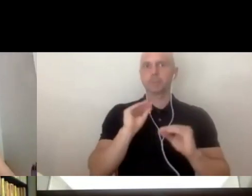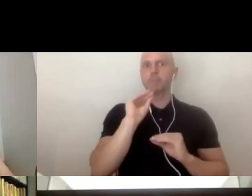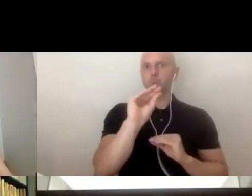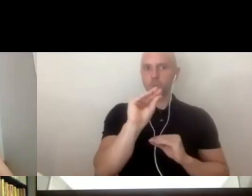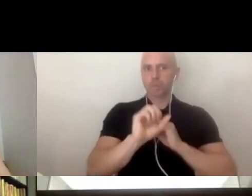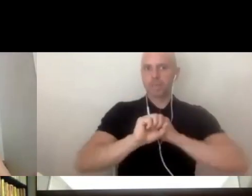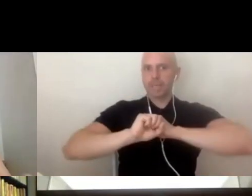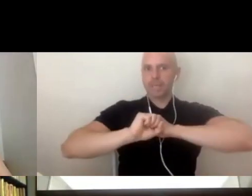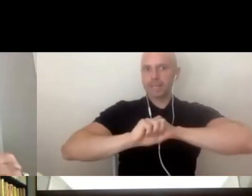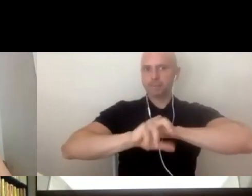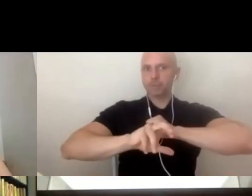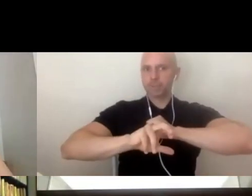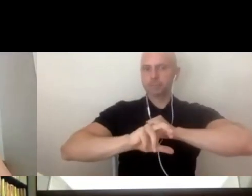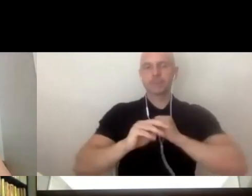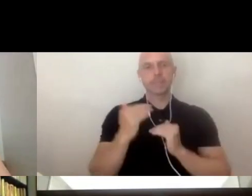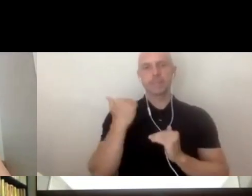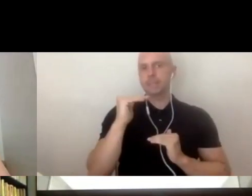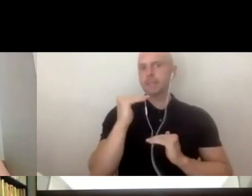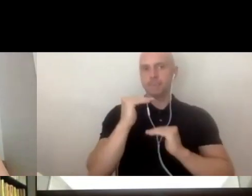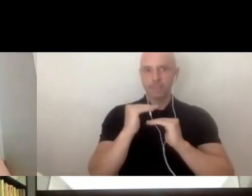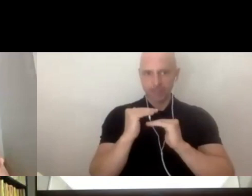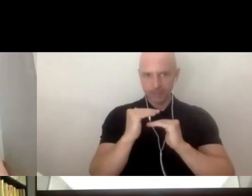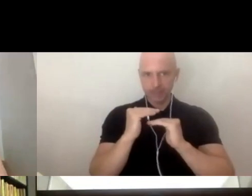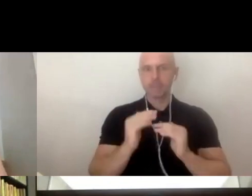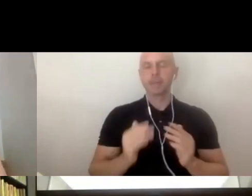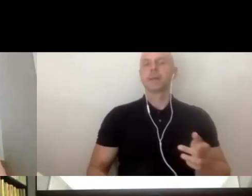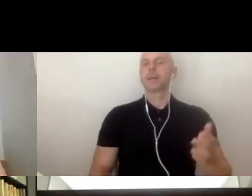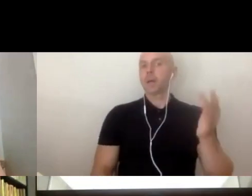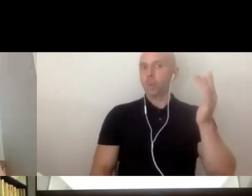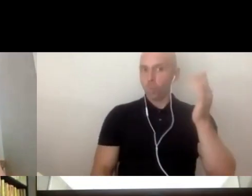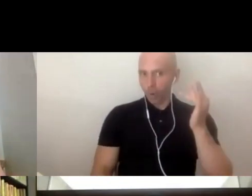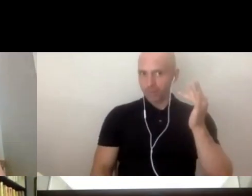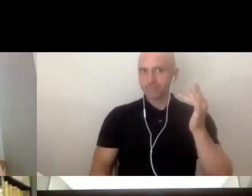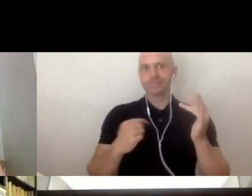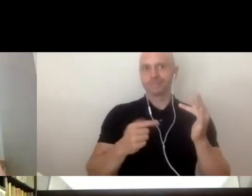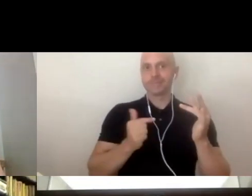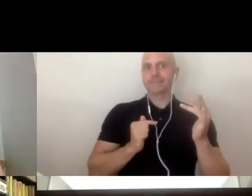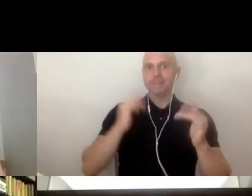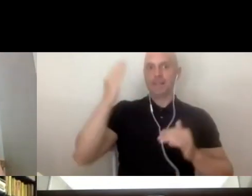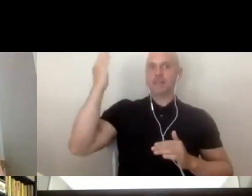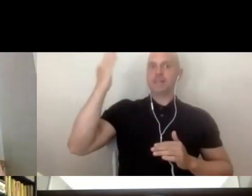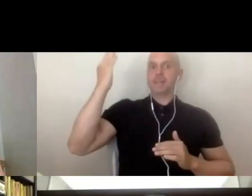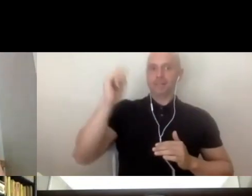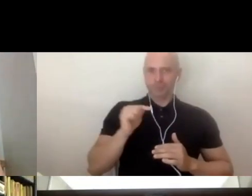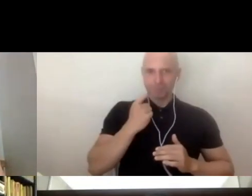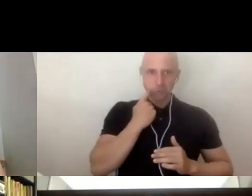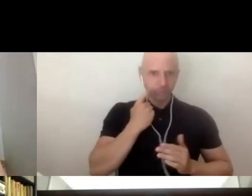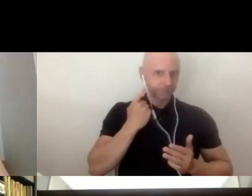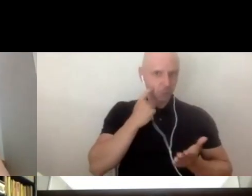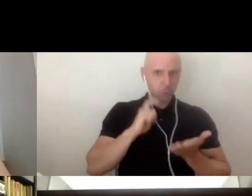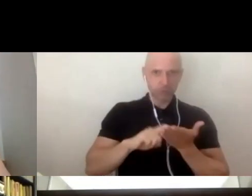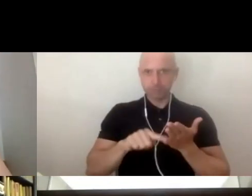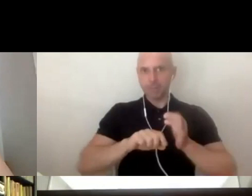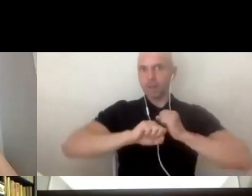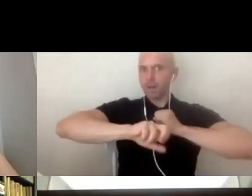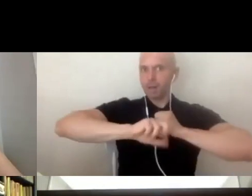little bit of time at the beginning announcing the book award deadlines and announcing the deadlines for the artworks grants, etc., is